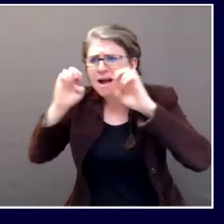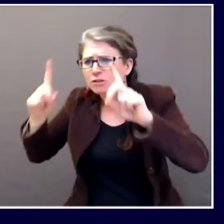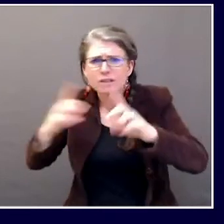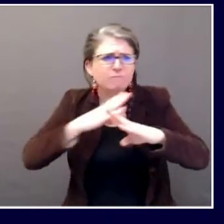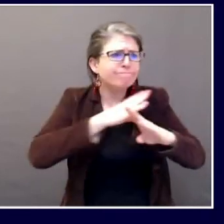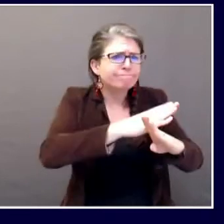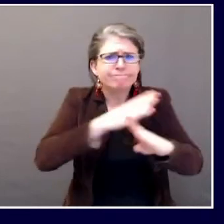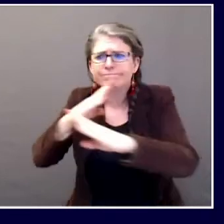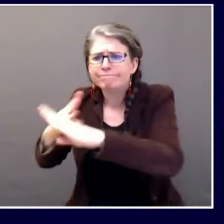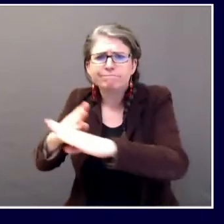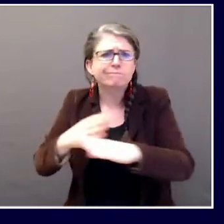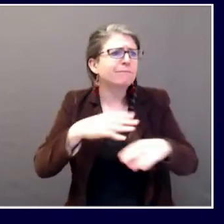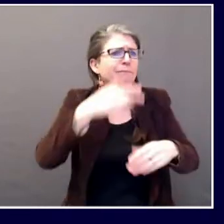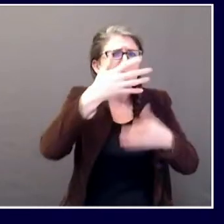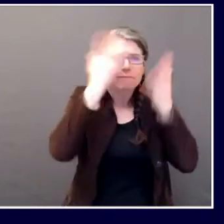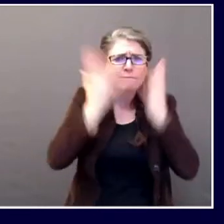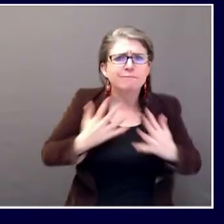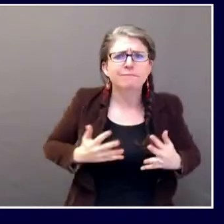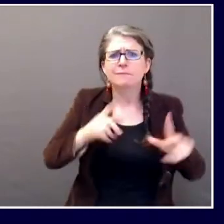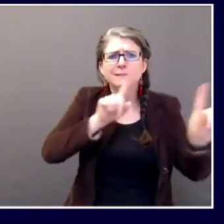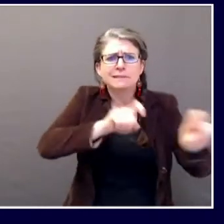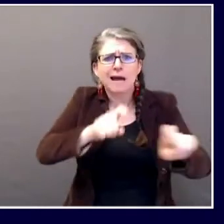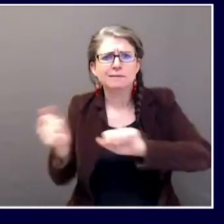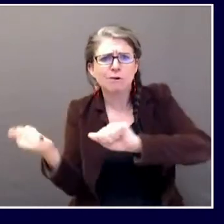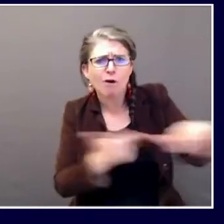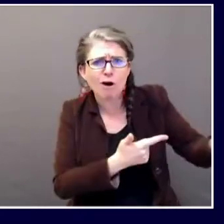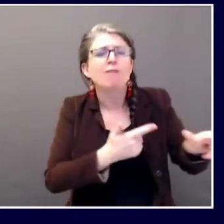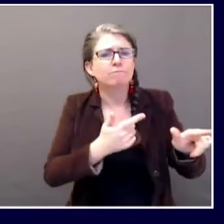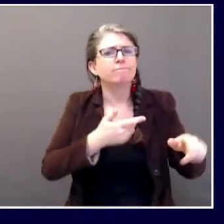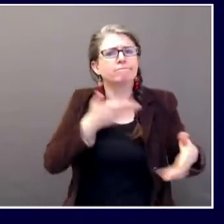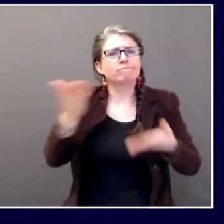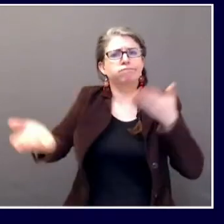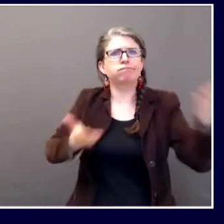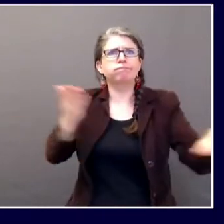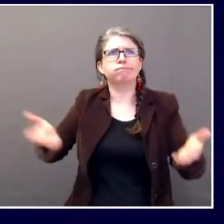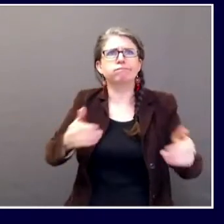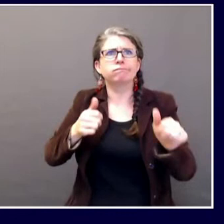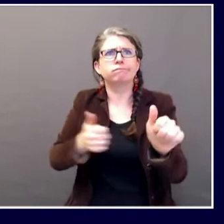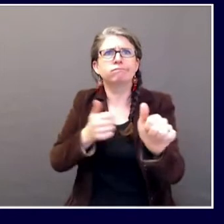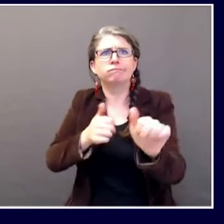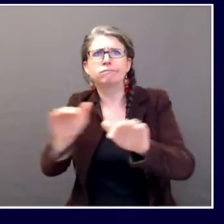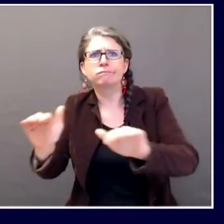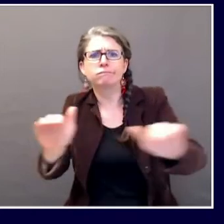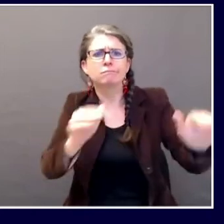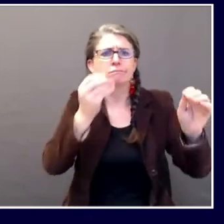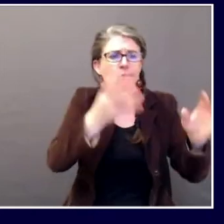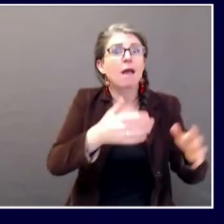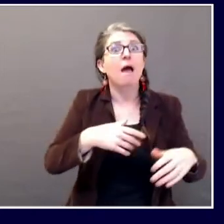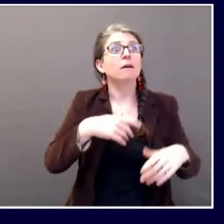help them with quarantine and safe isolation of their clients who may have been tested positive.